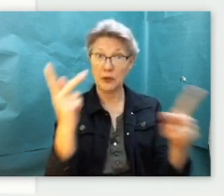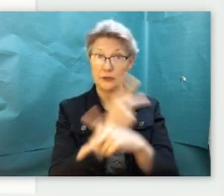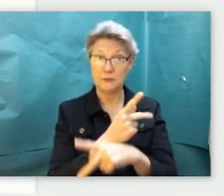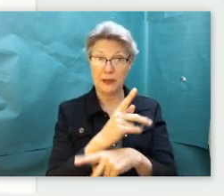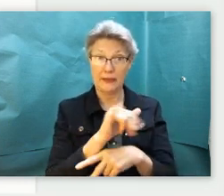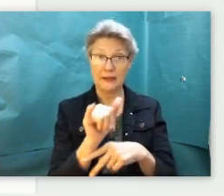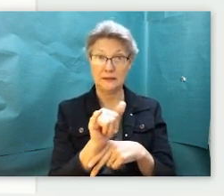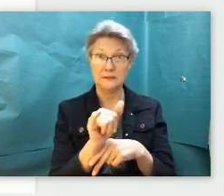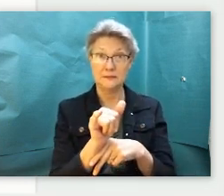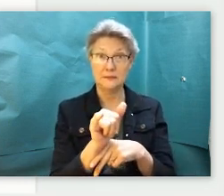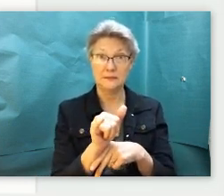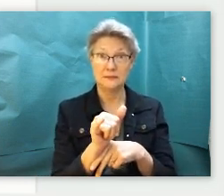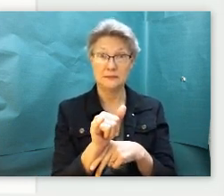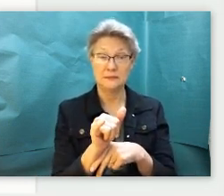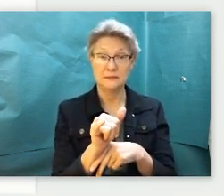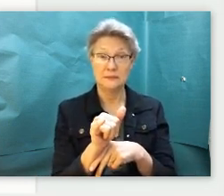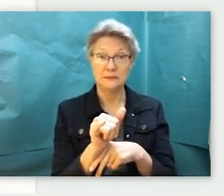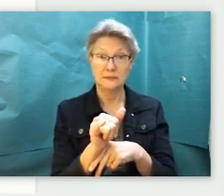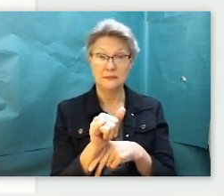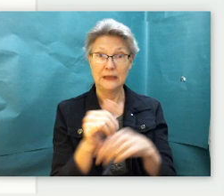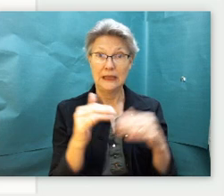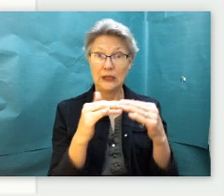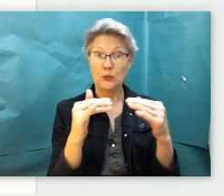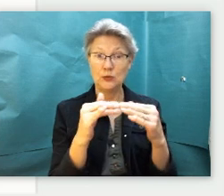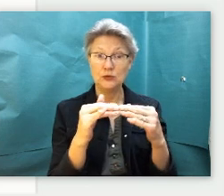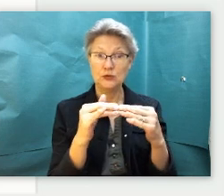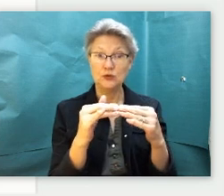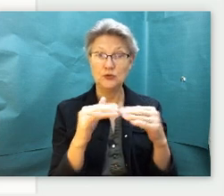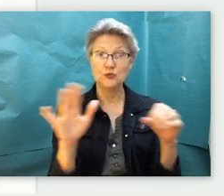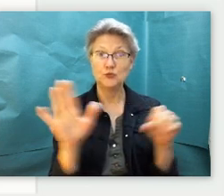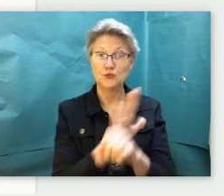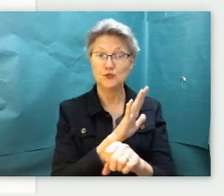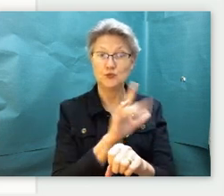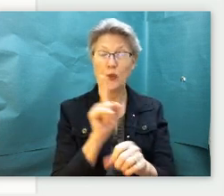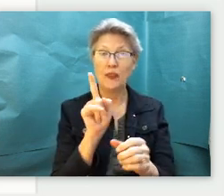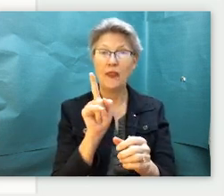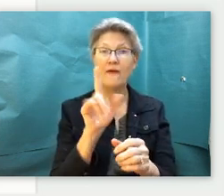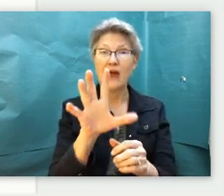multiply those together, we get a total of